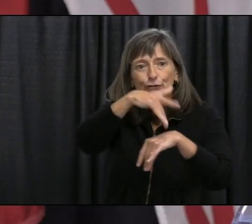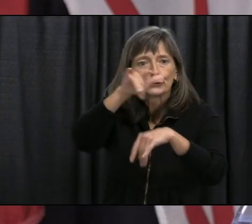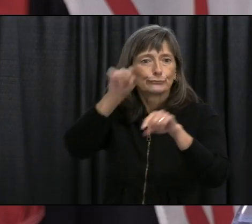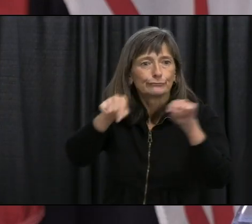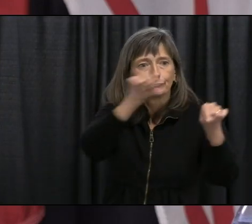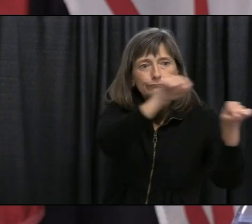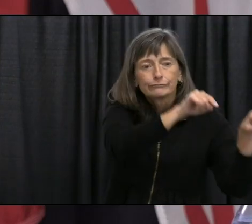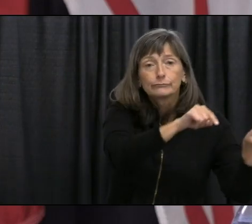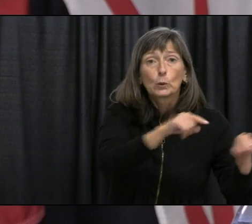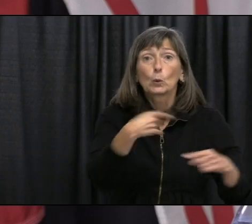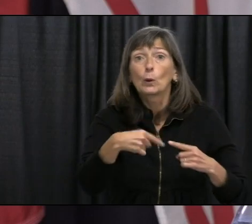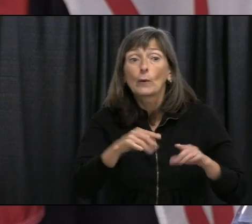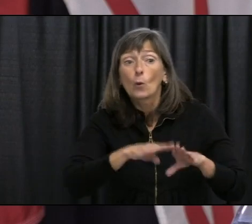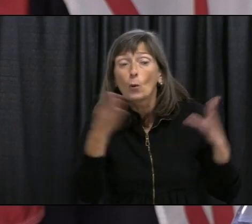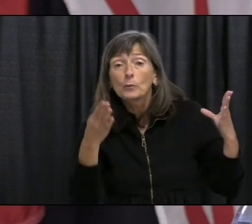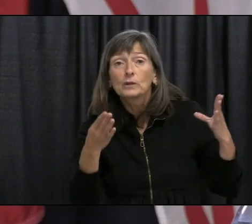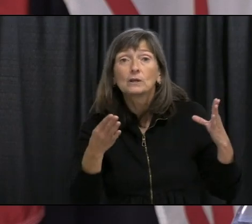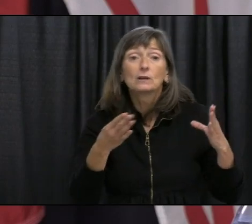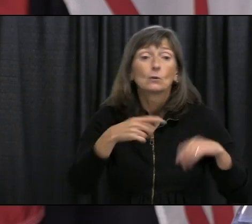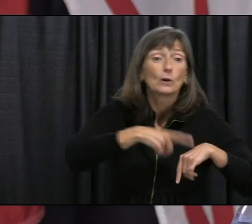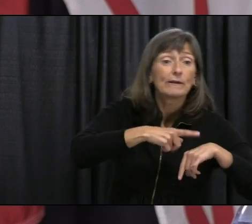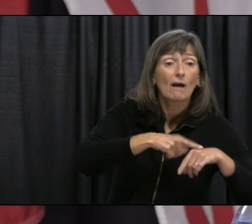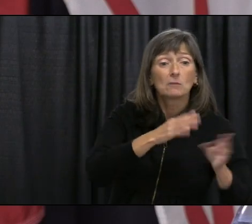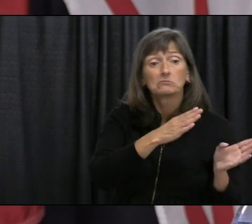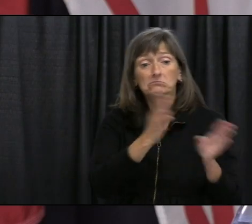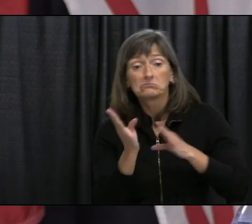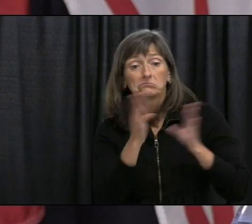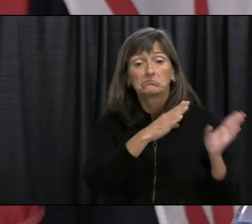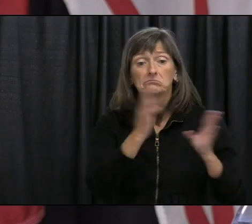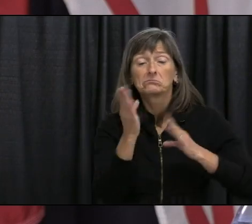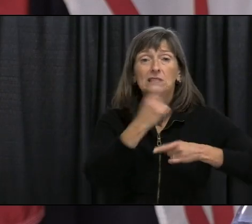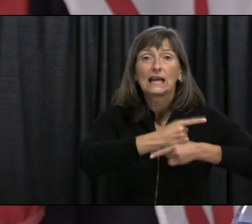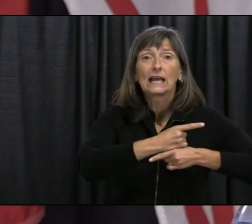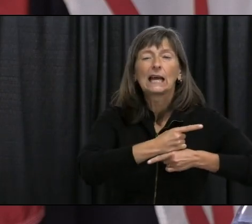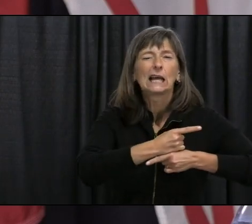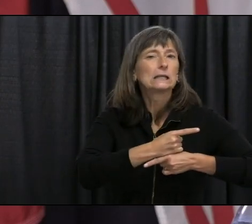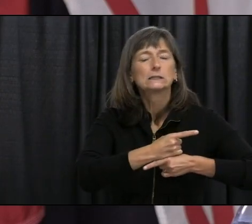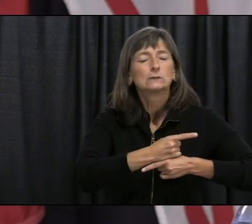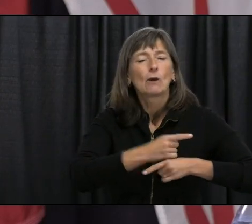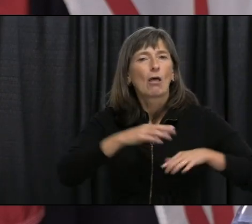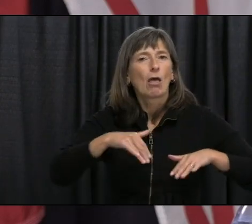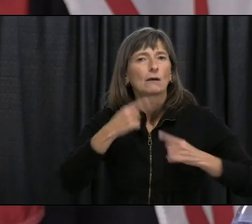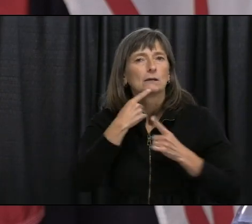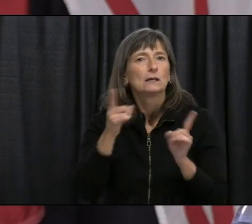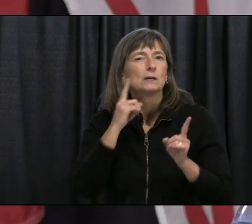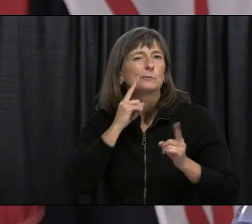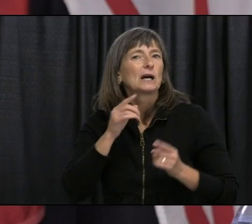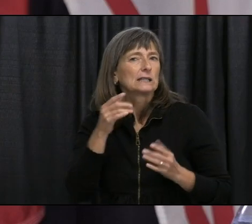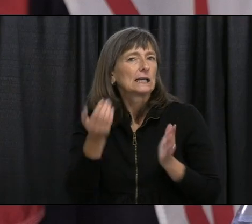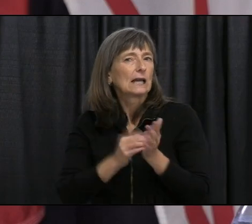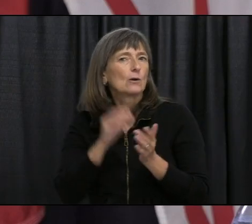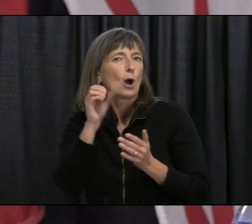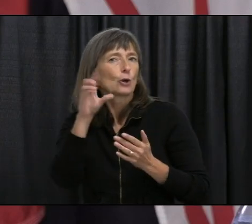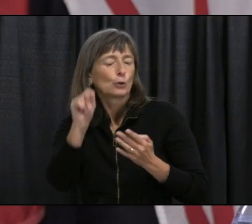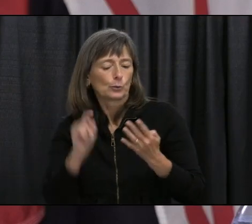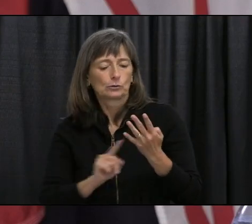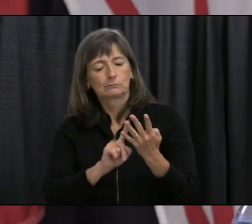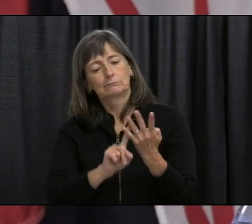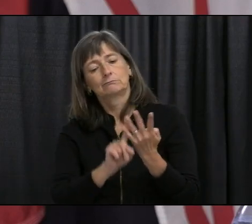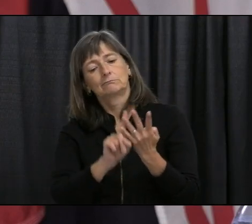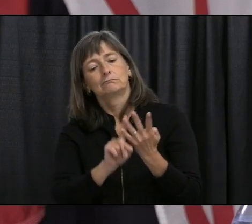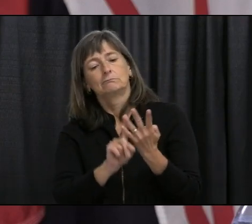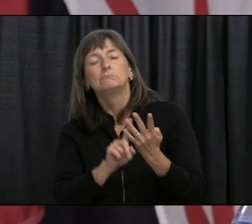ready, and they will be available in advance of the back end of October when the flu clinics will start